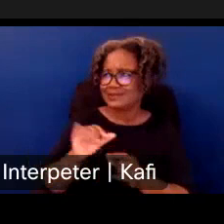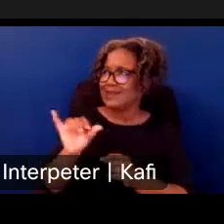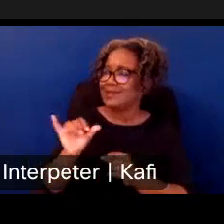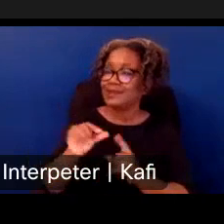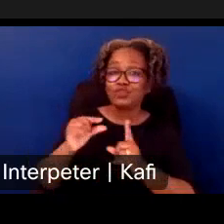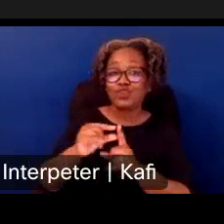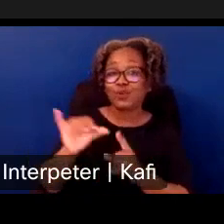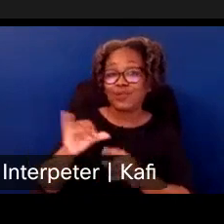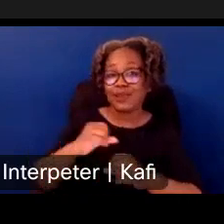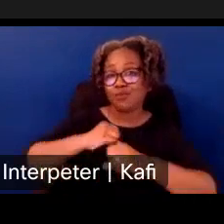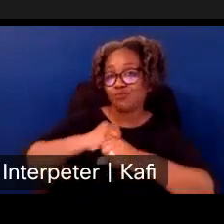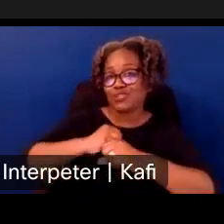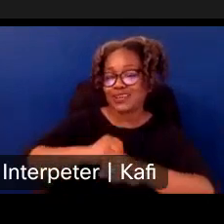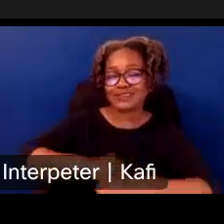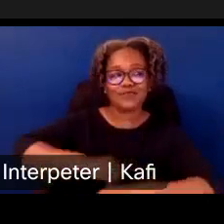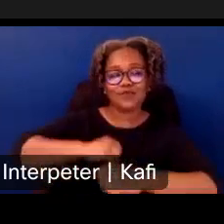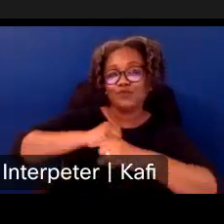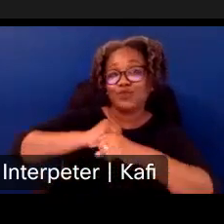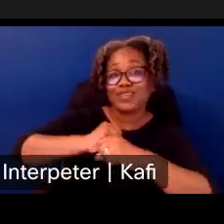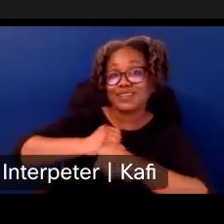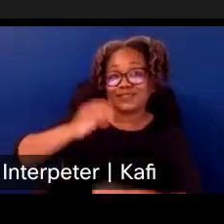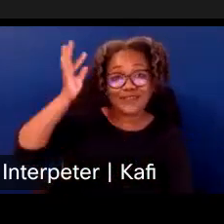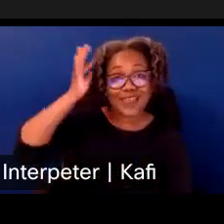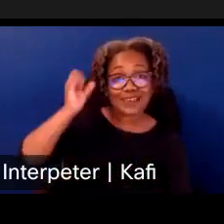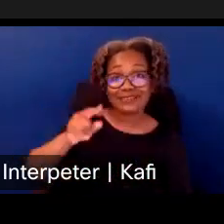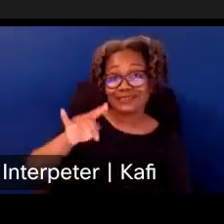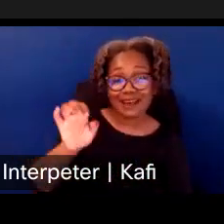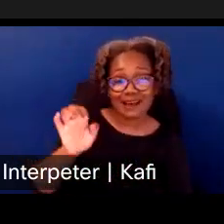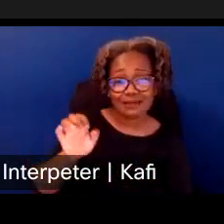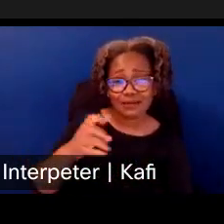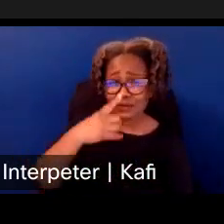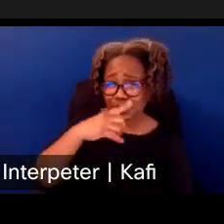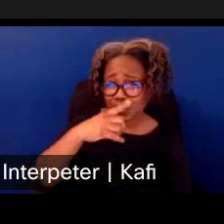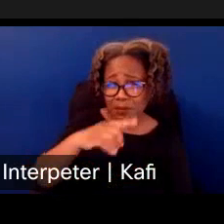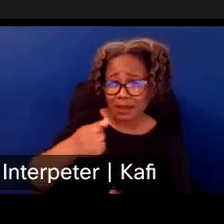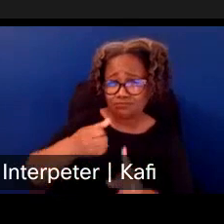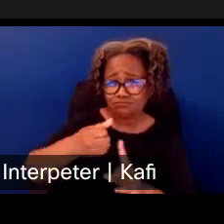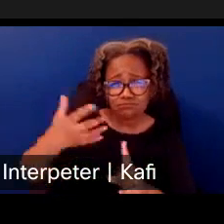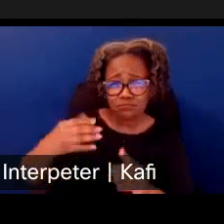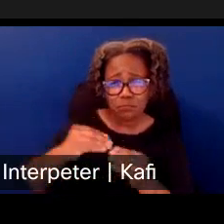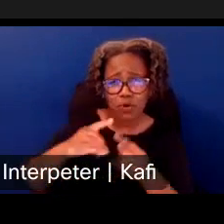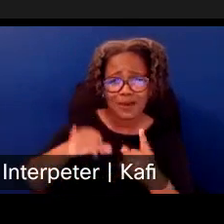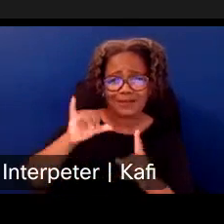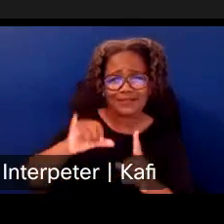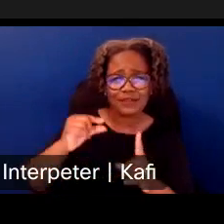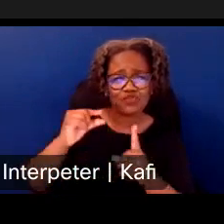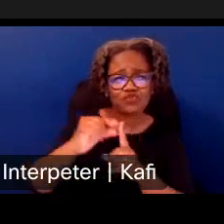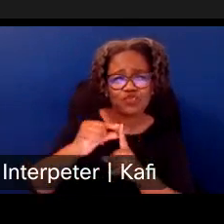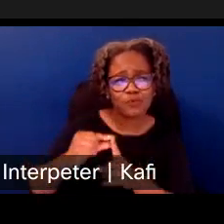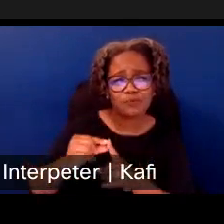to folks who don't know what that means, what that is, and why people who wear